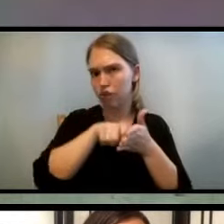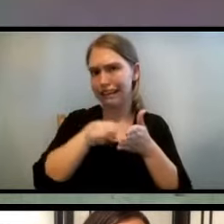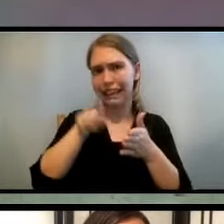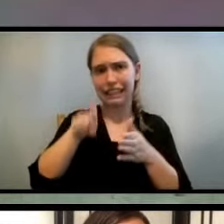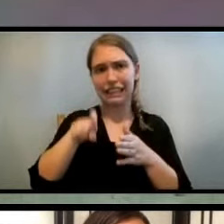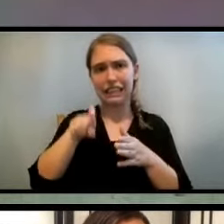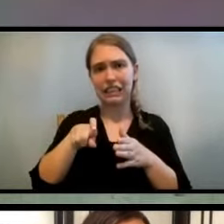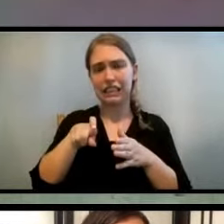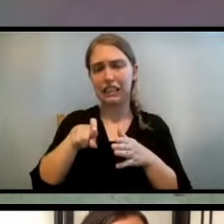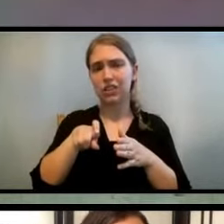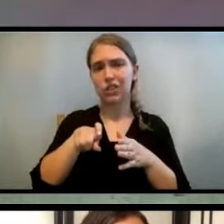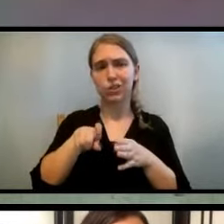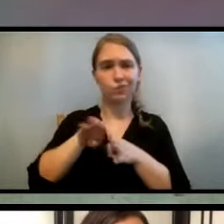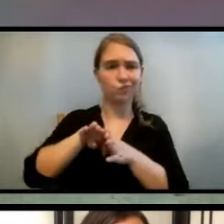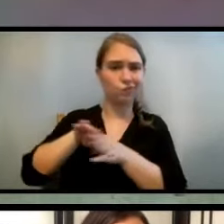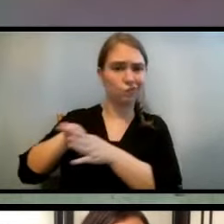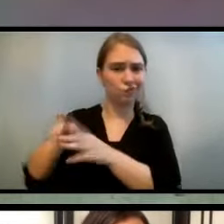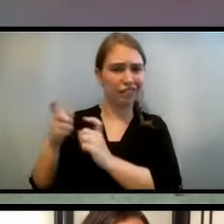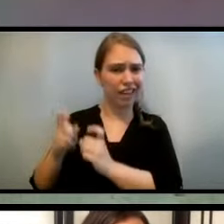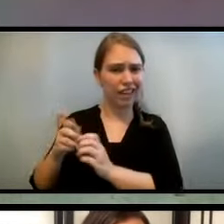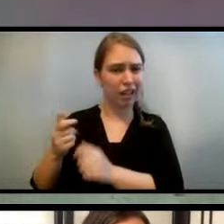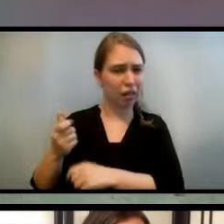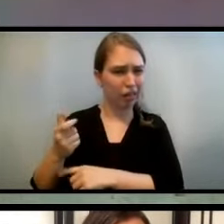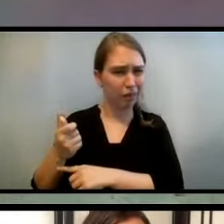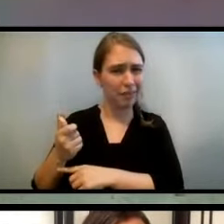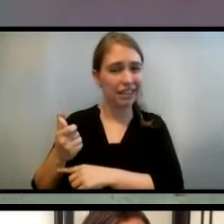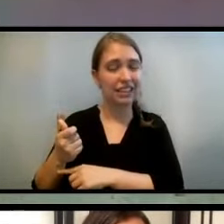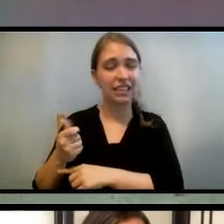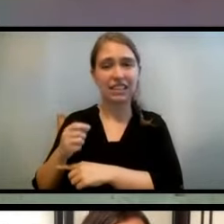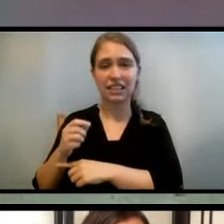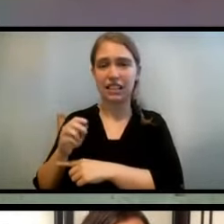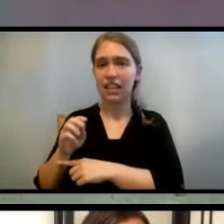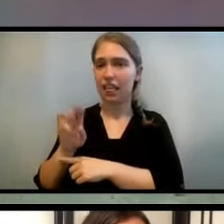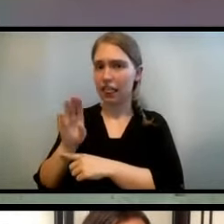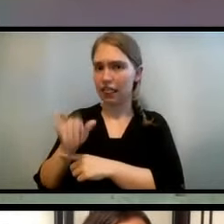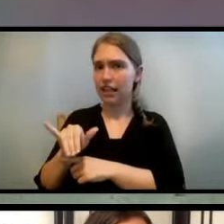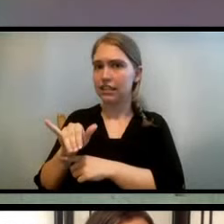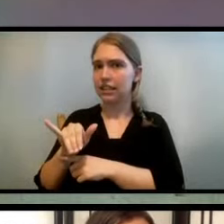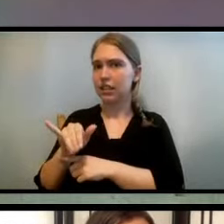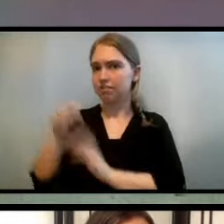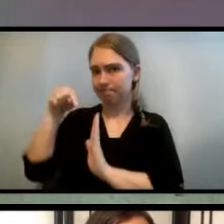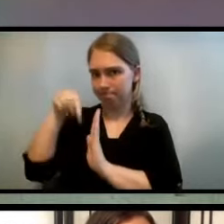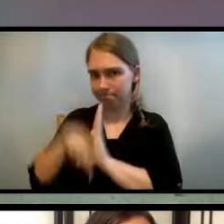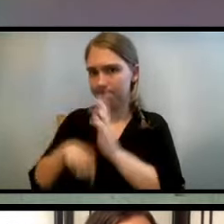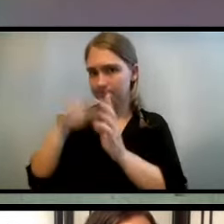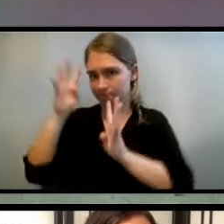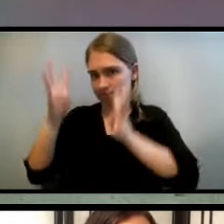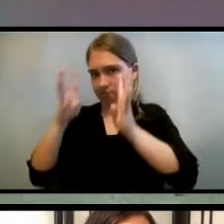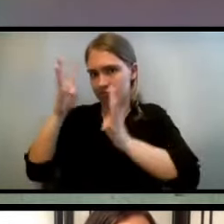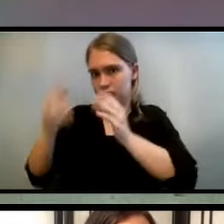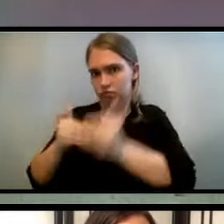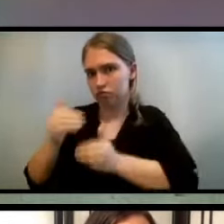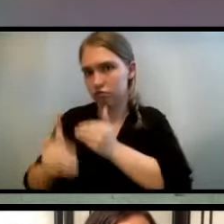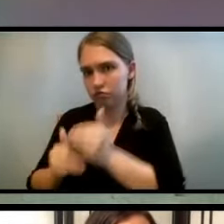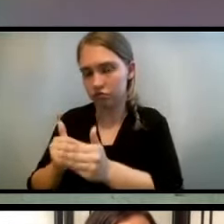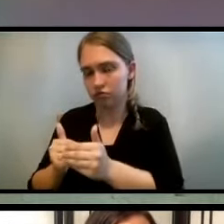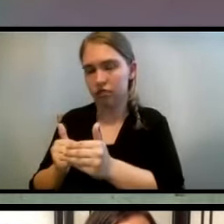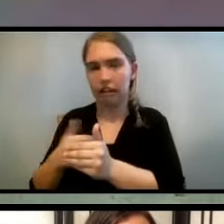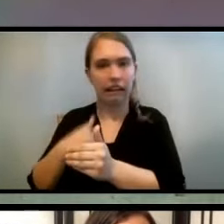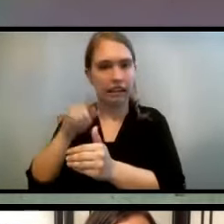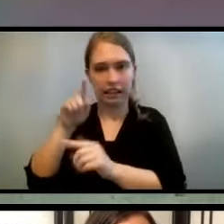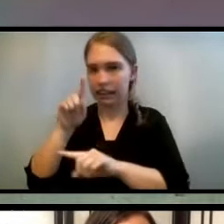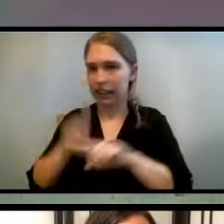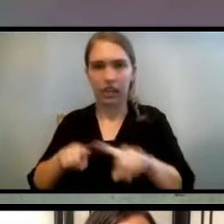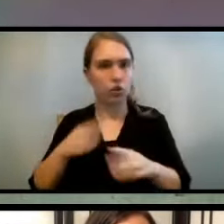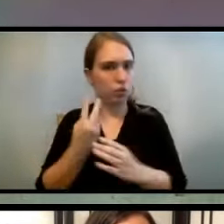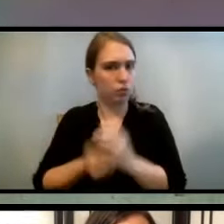from editing because I do find that it is an intensively creative procedure. And